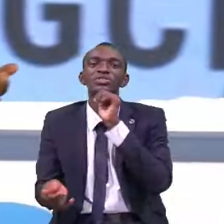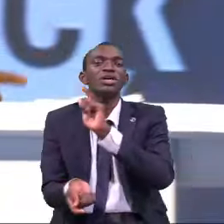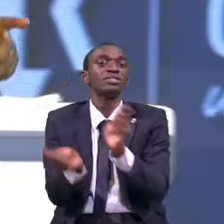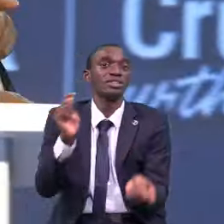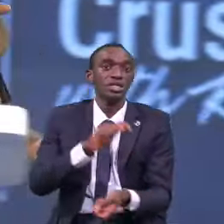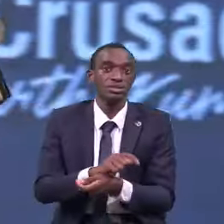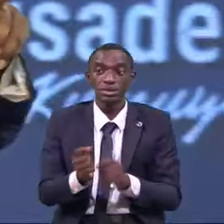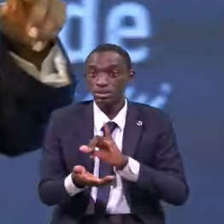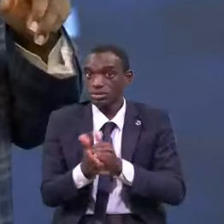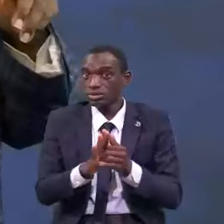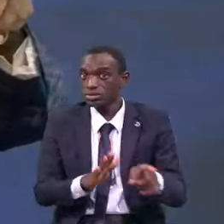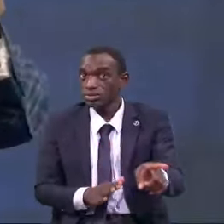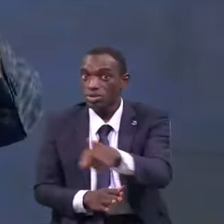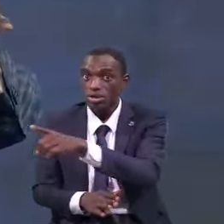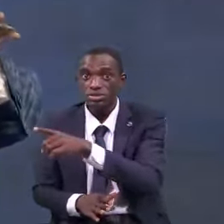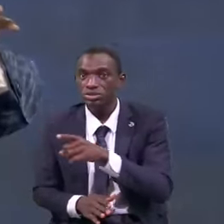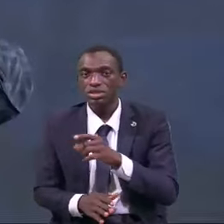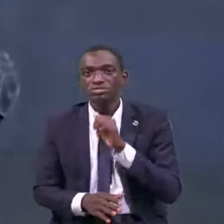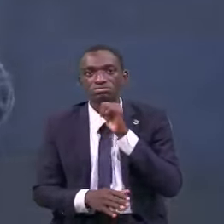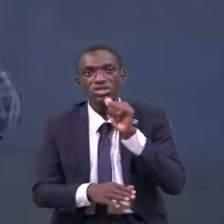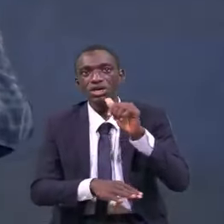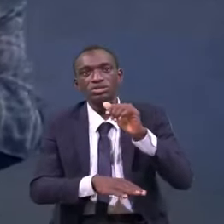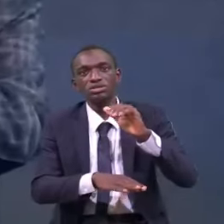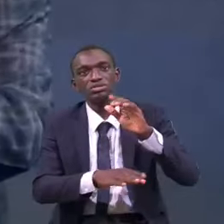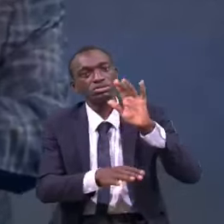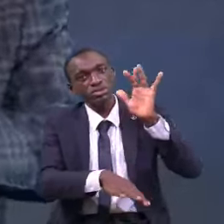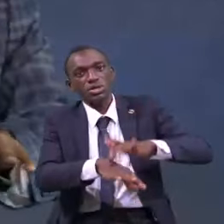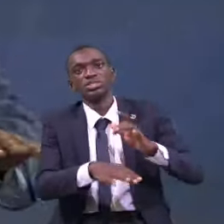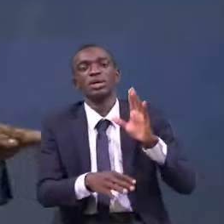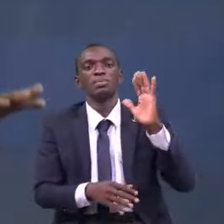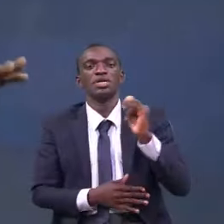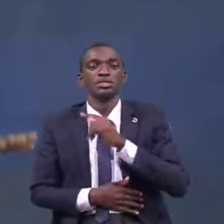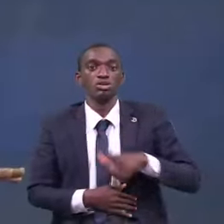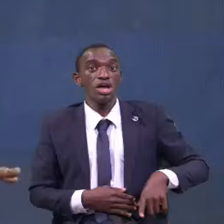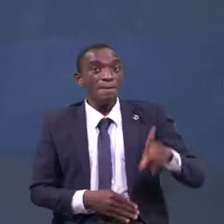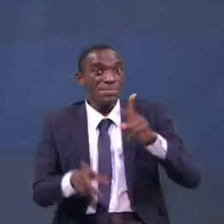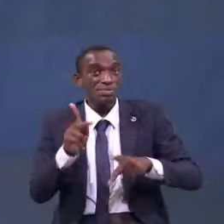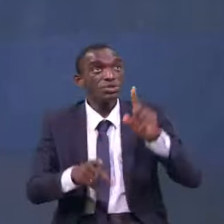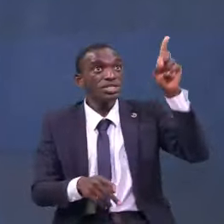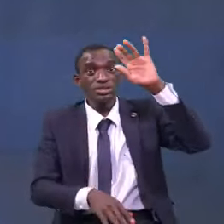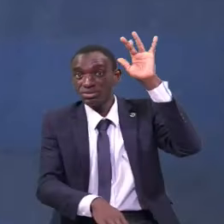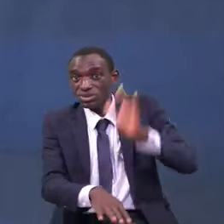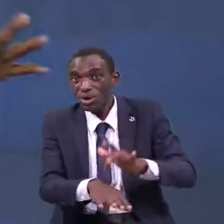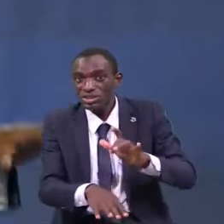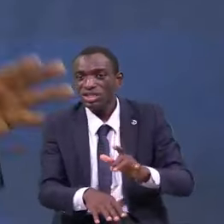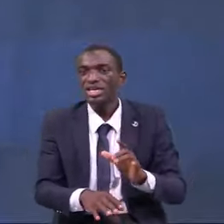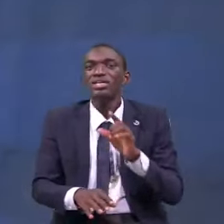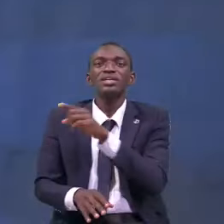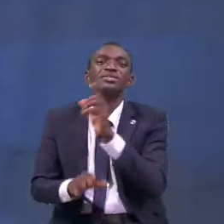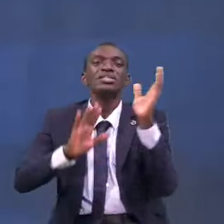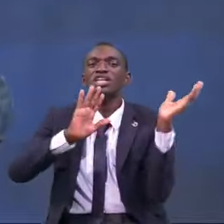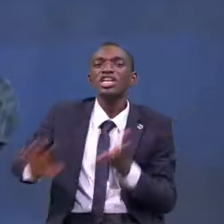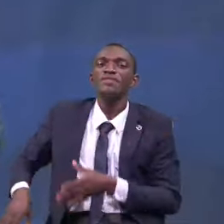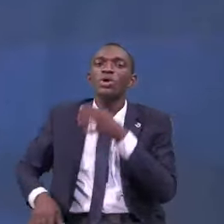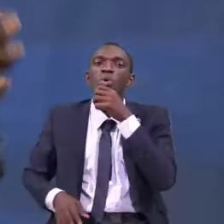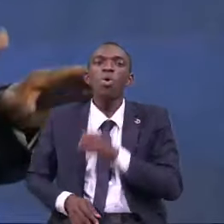ones have not been touched by the Lord. The people who are touched by the Lord, they leave the old life there. They leave the